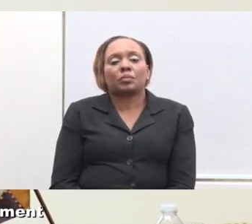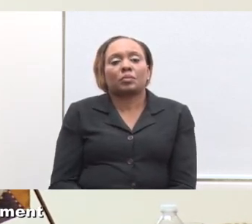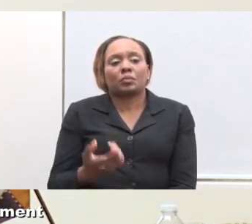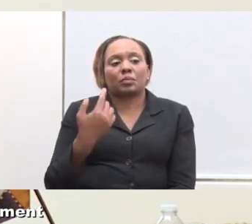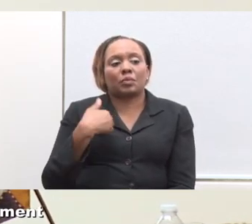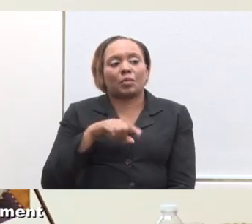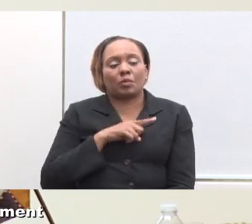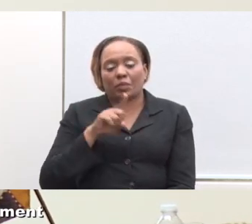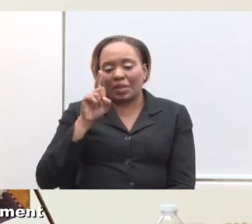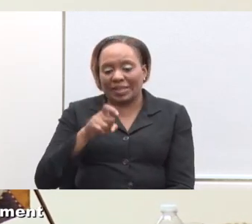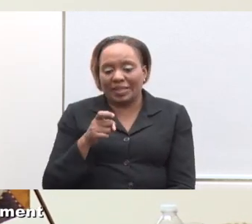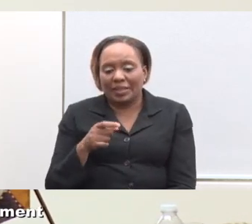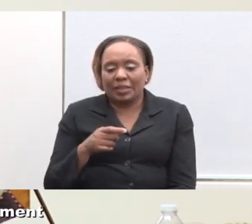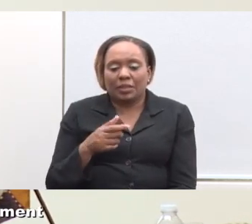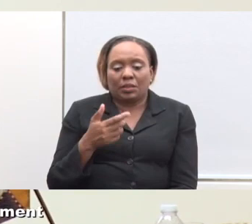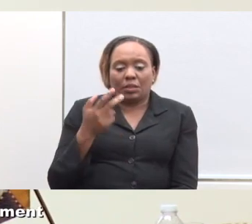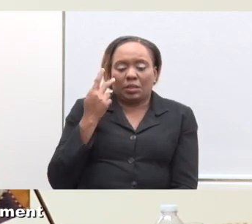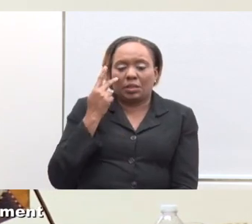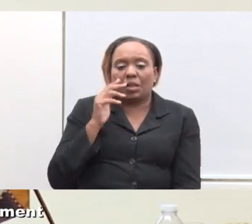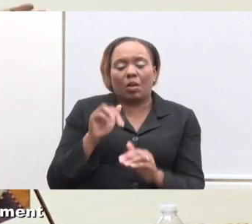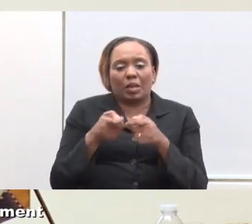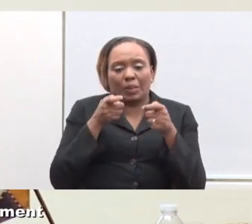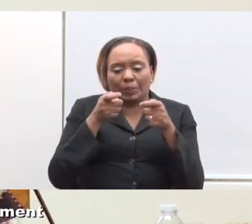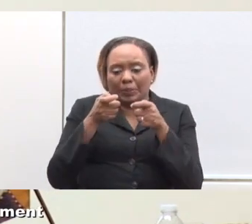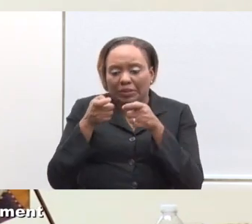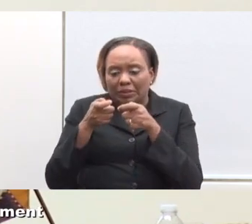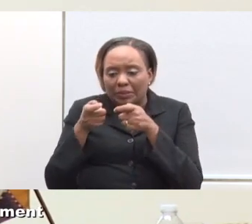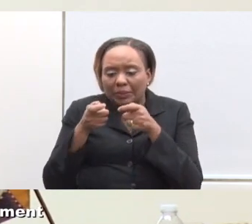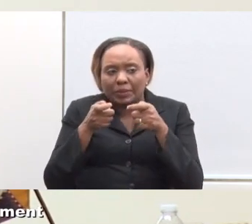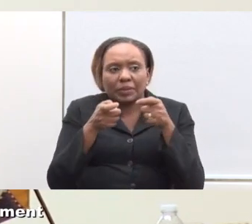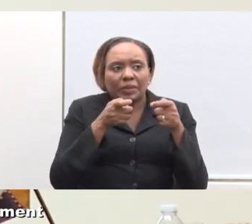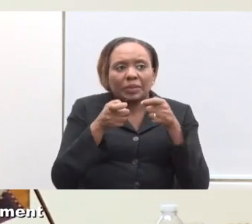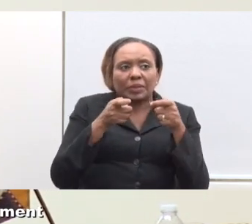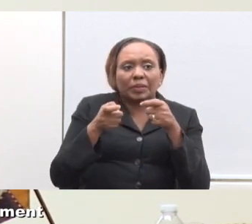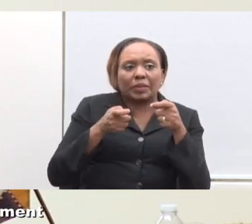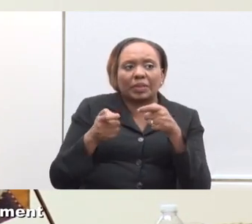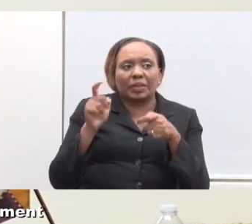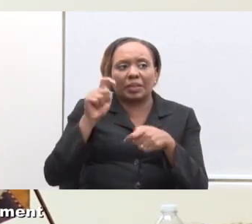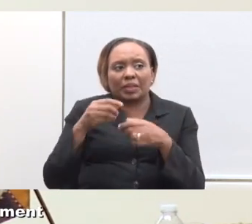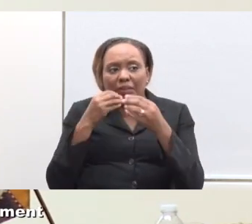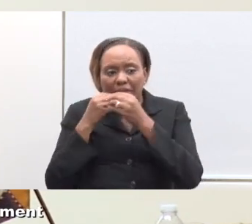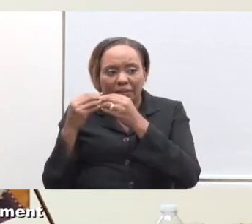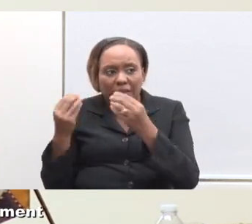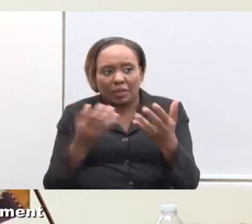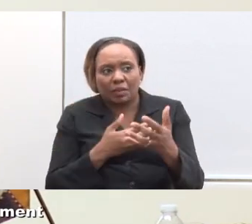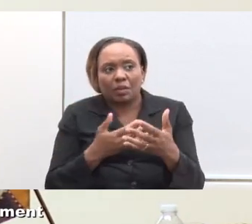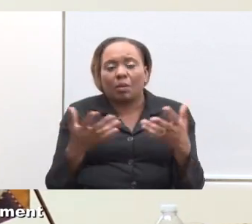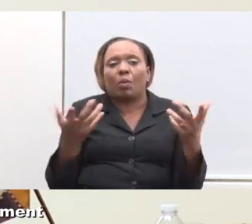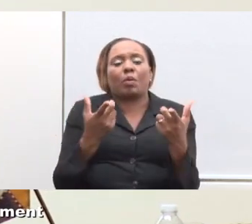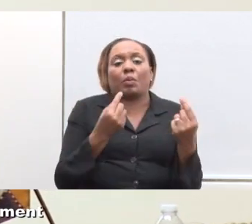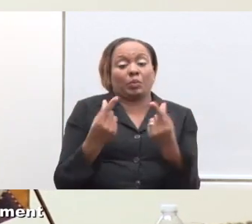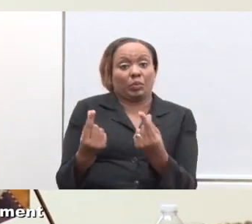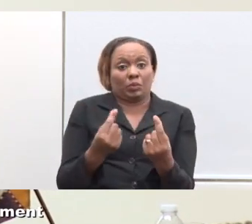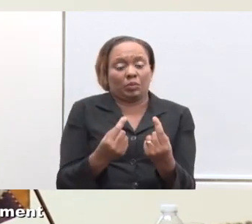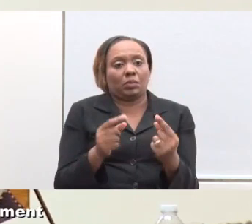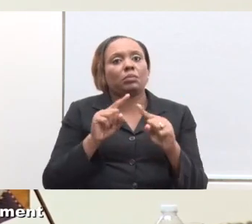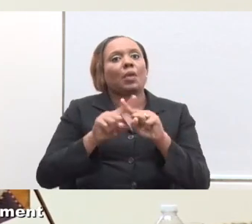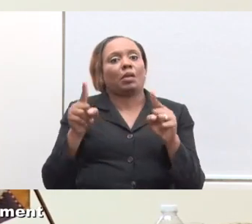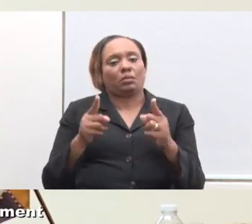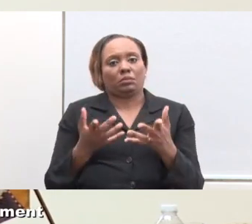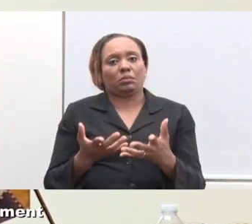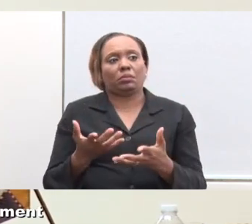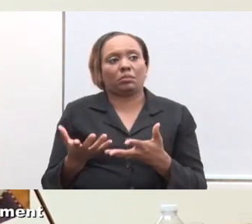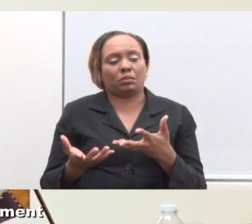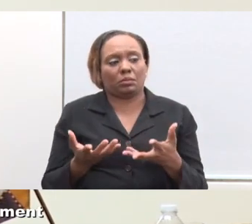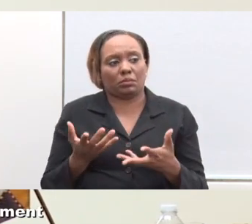doing hour by hour by hour, and I've given you the commitment of what we will do if necessary. But supply